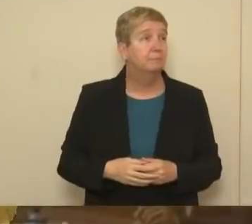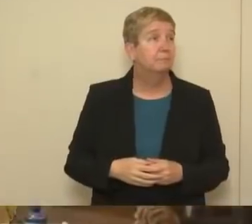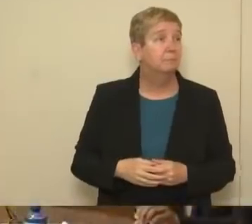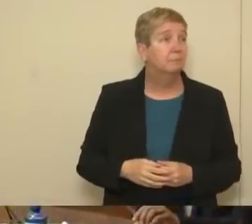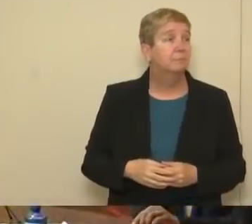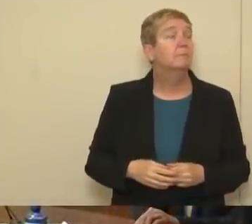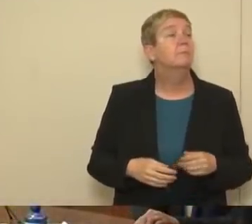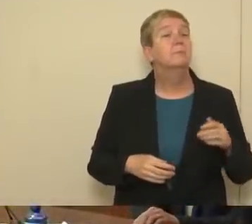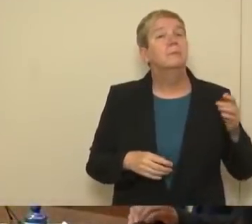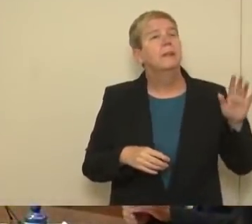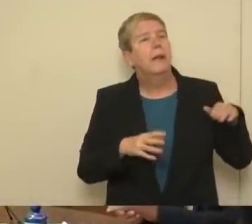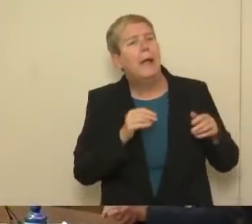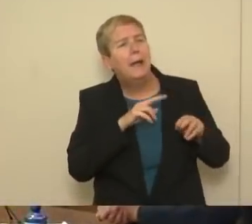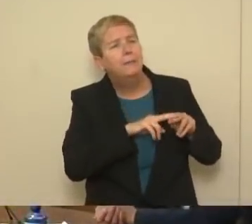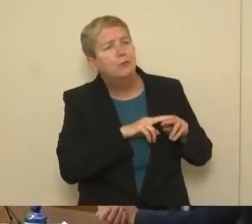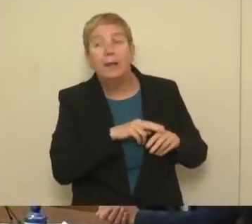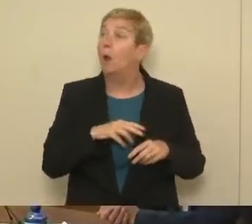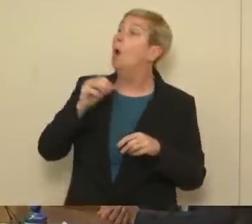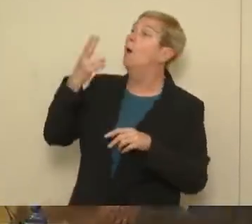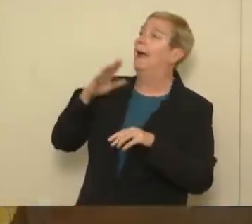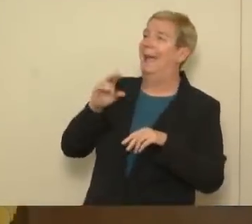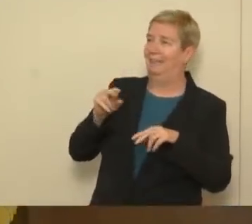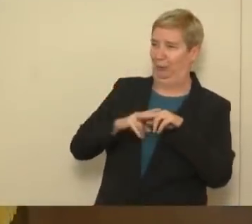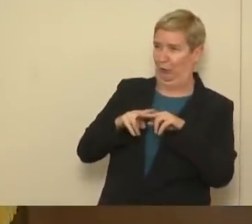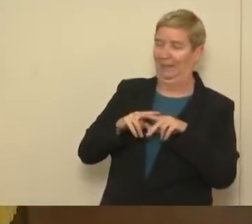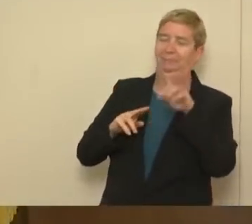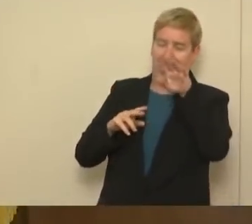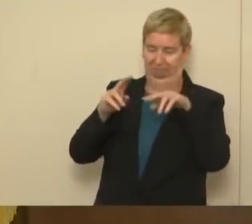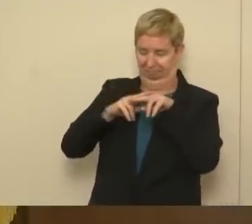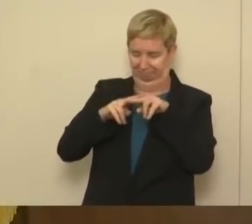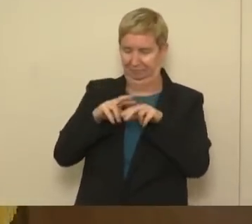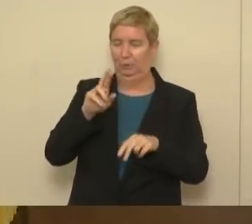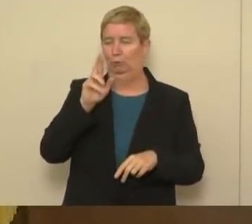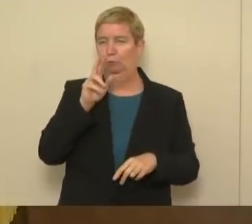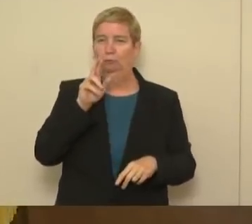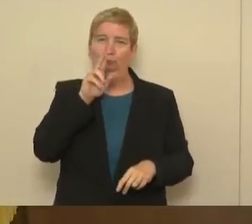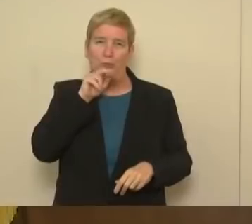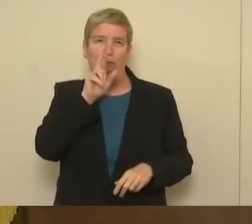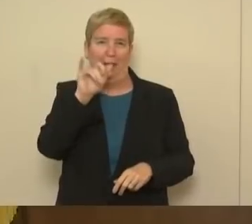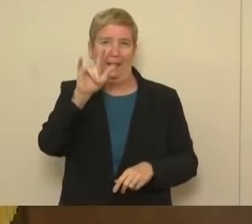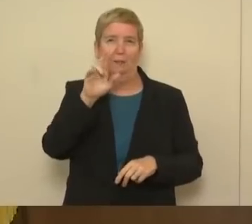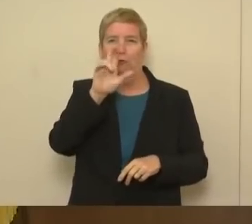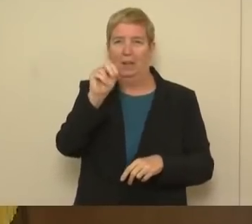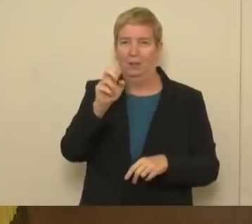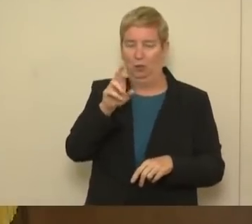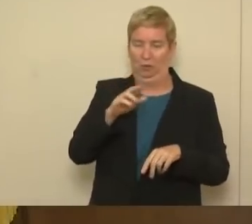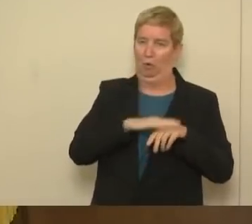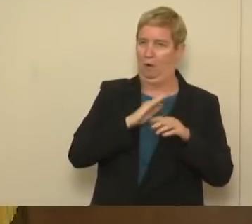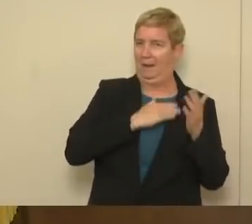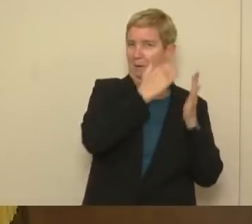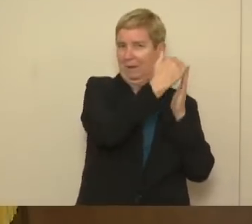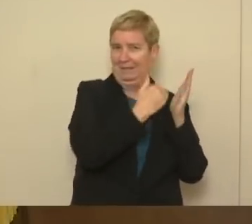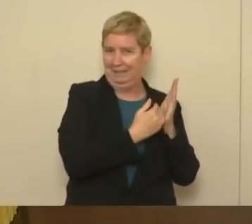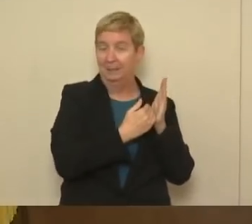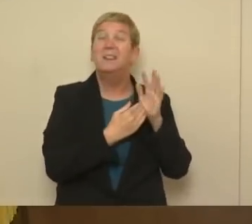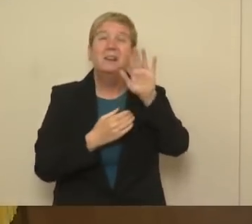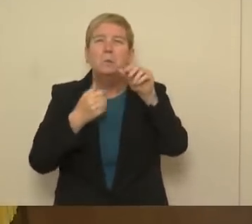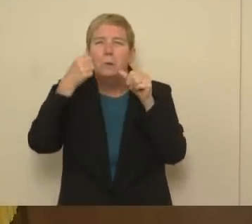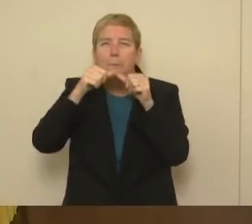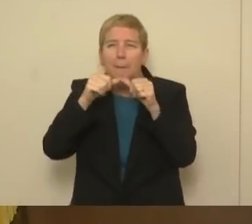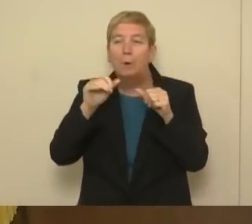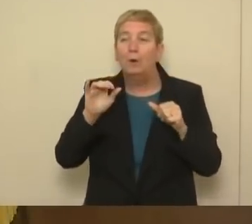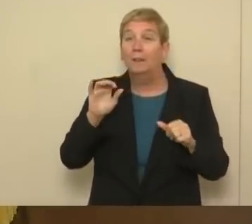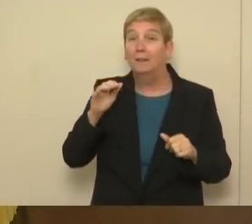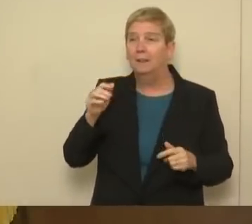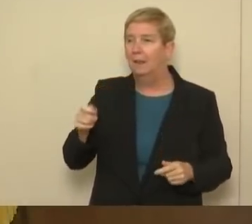Rail Runner. Oh, Rail Runner. Rail Runner is in our list of things that we need to think about. Remember the dimmer switch. I don't want to go